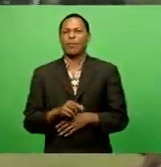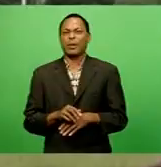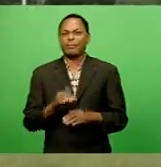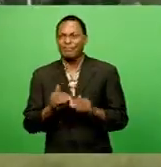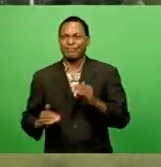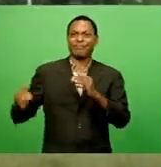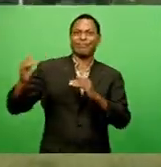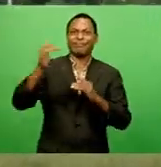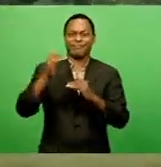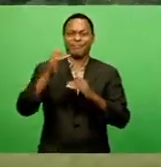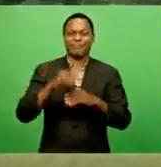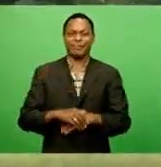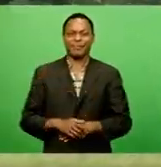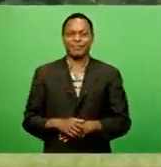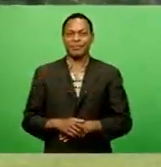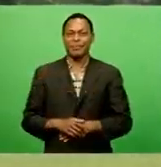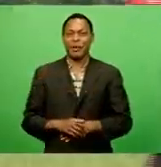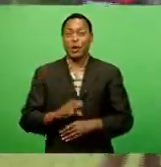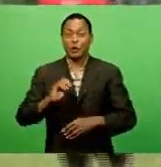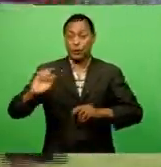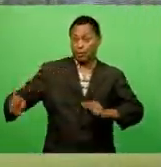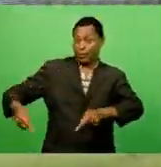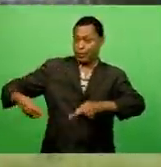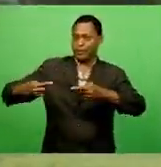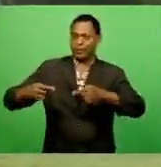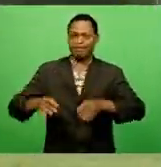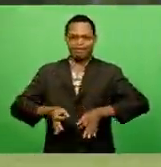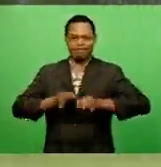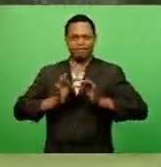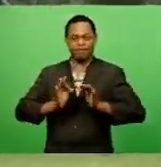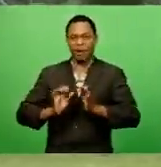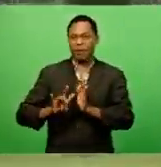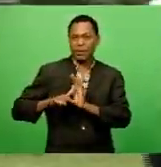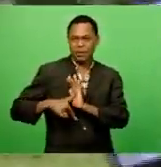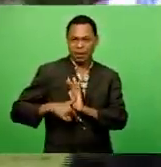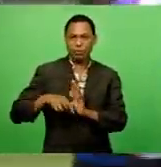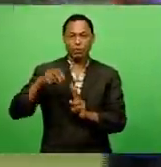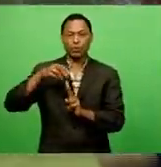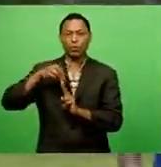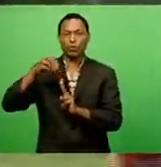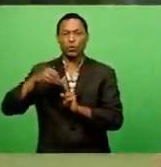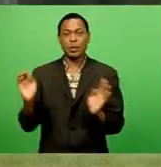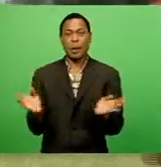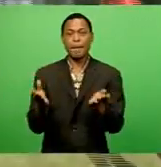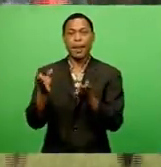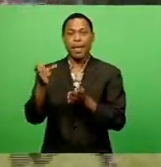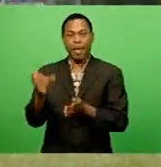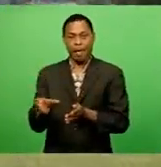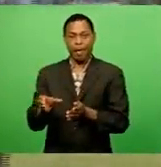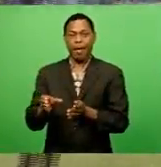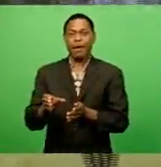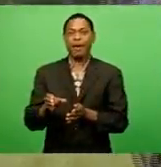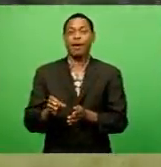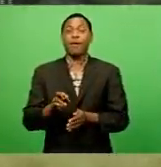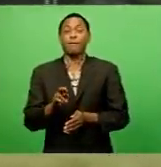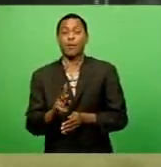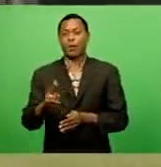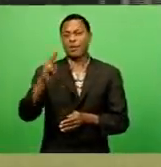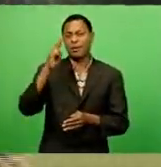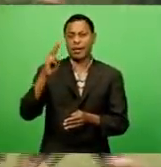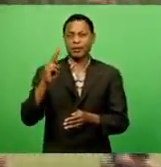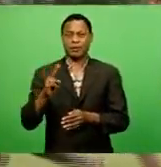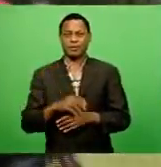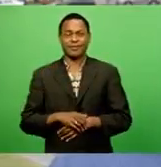The championship will also be the perfect platform to select players for the upcoming regional and international meets. To broaden our base